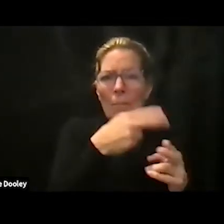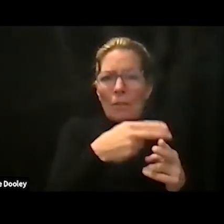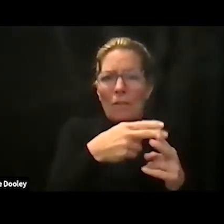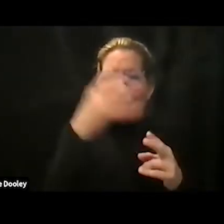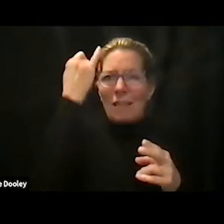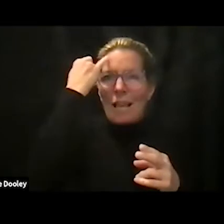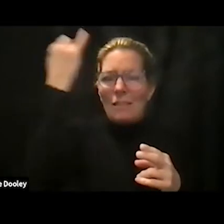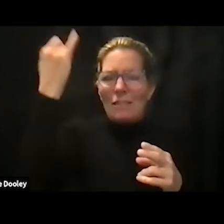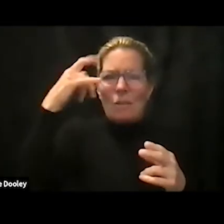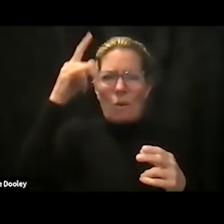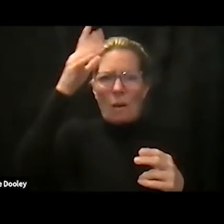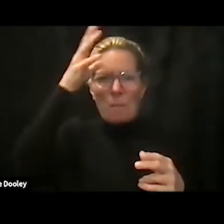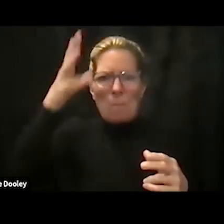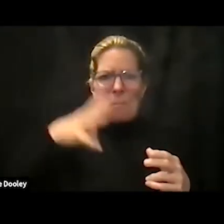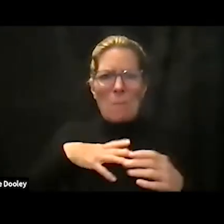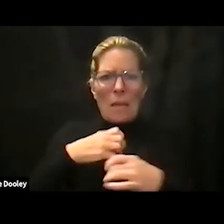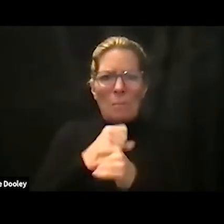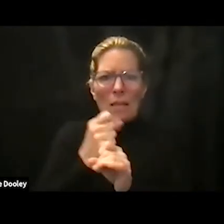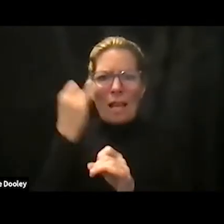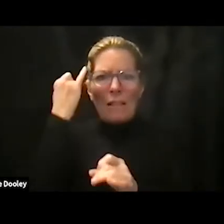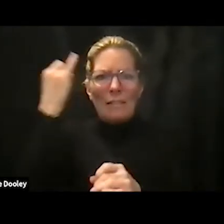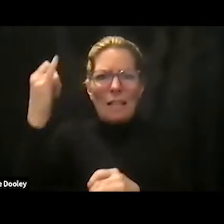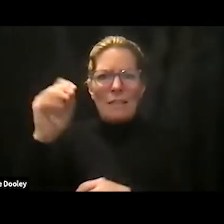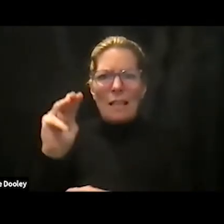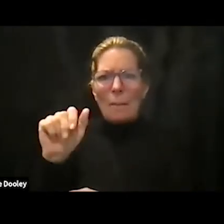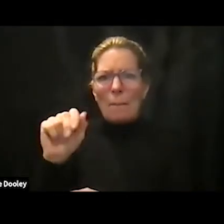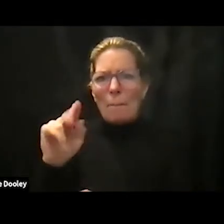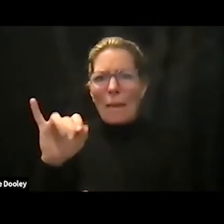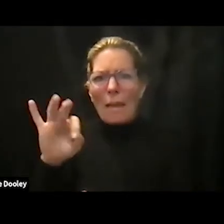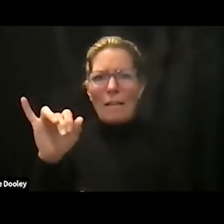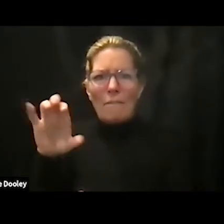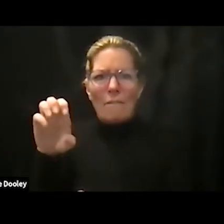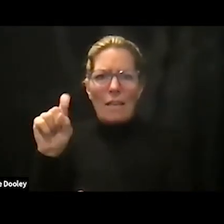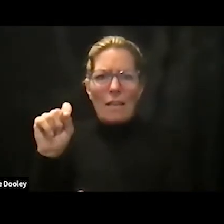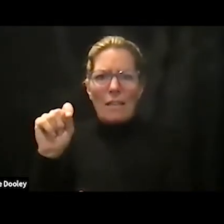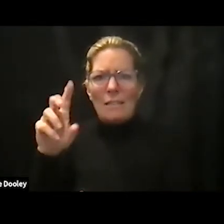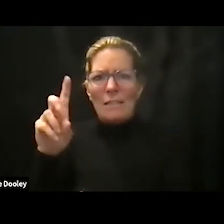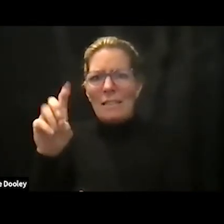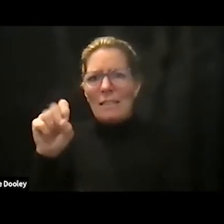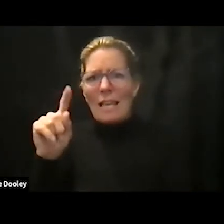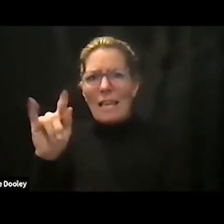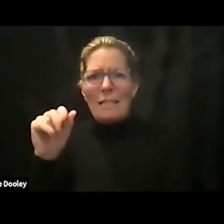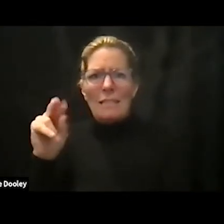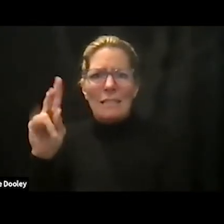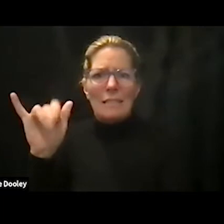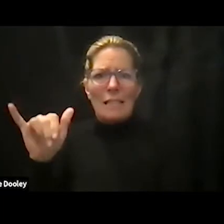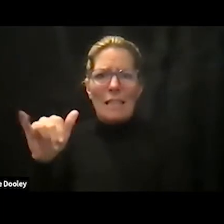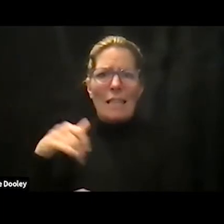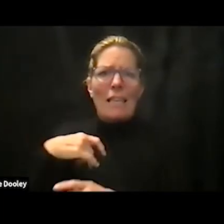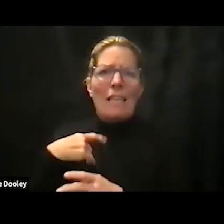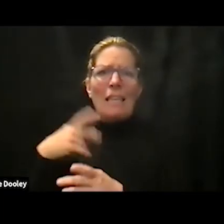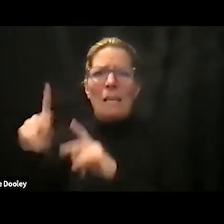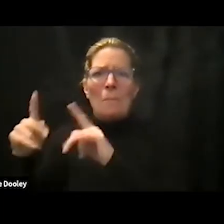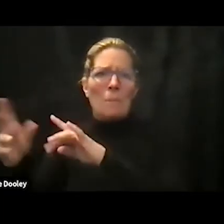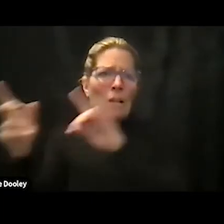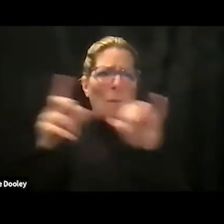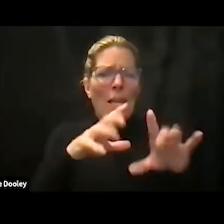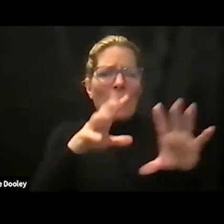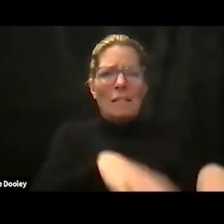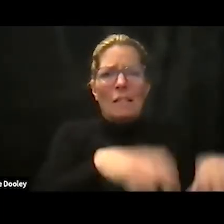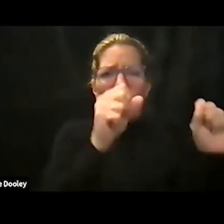man-made constructs of things like manifest destiny, the doctrine of discovery, colonialism,